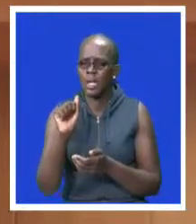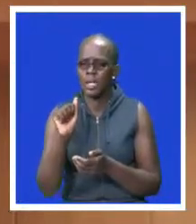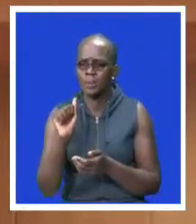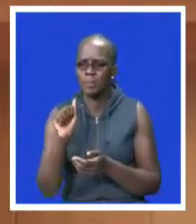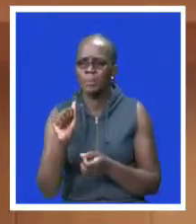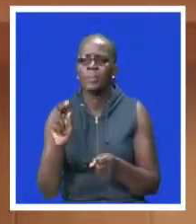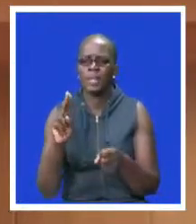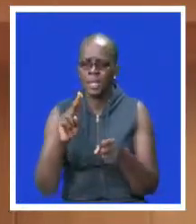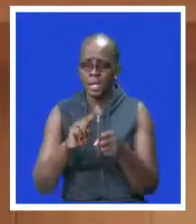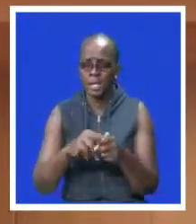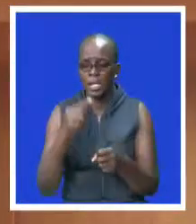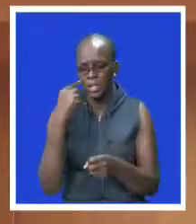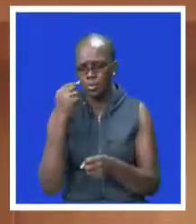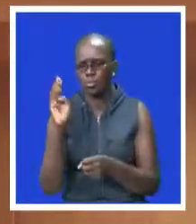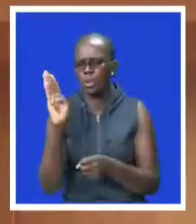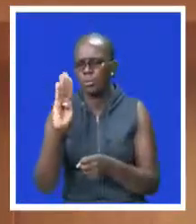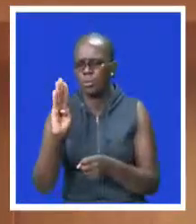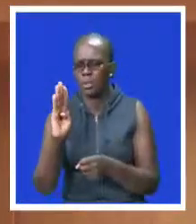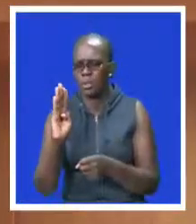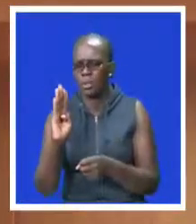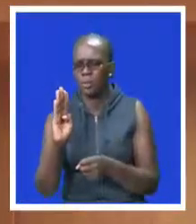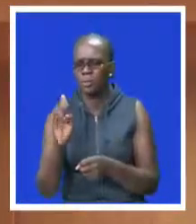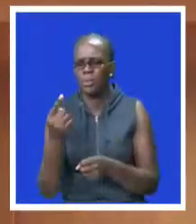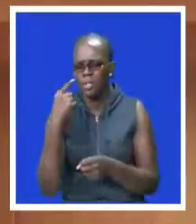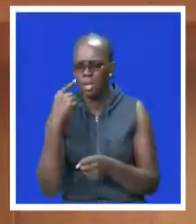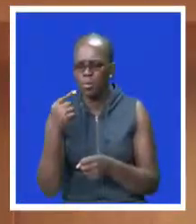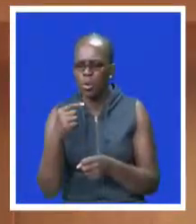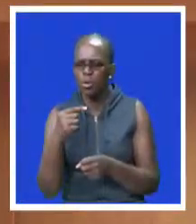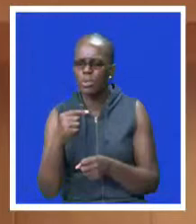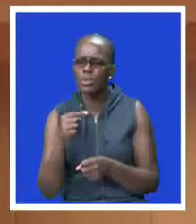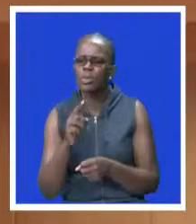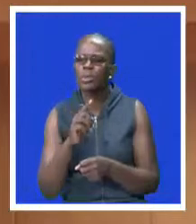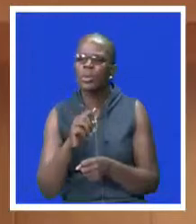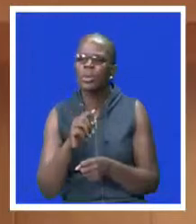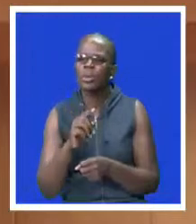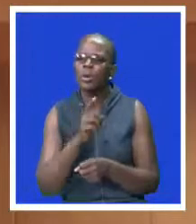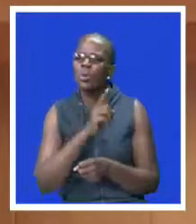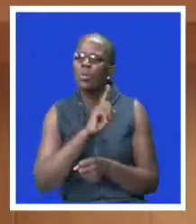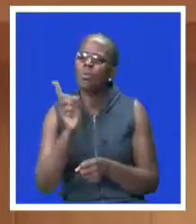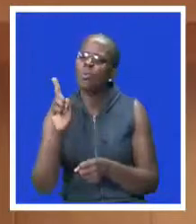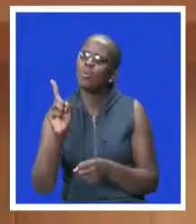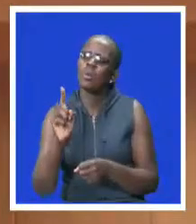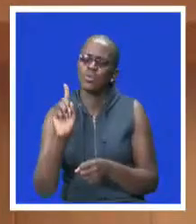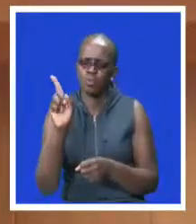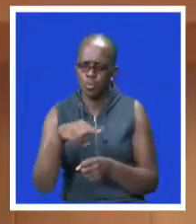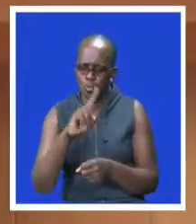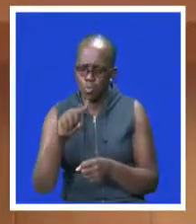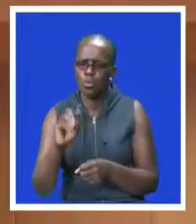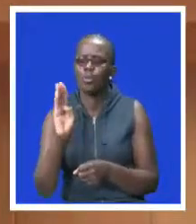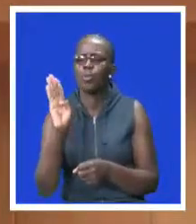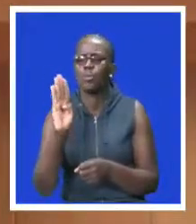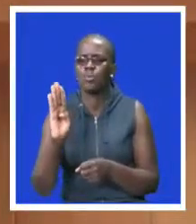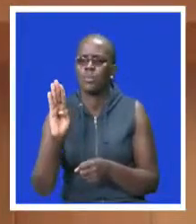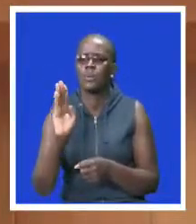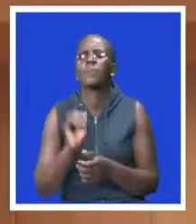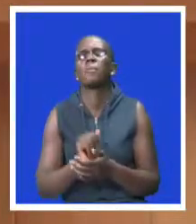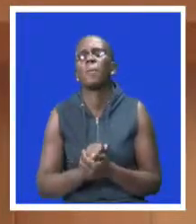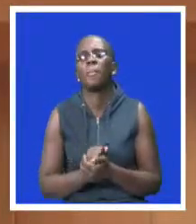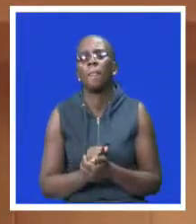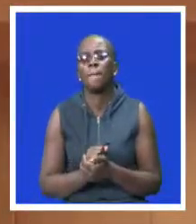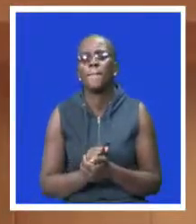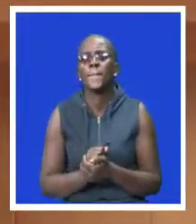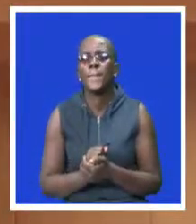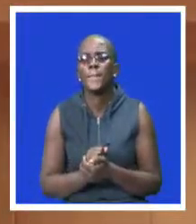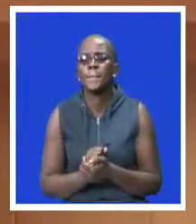with B as far as the purpose is concerned. Is it achieving the intended purpose? Right? So that is the